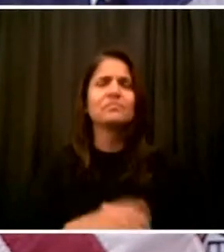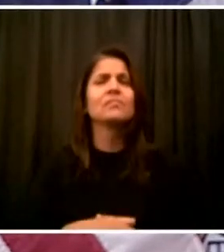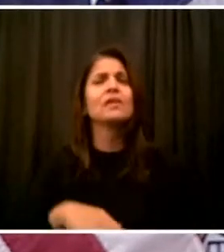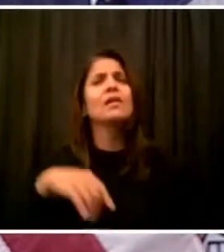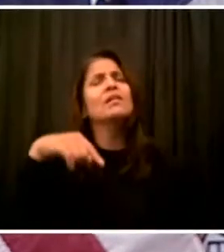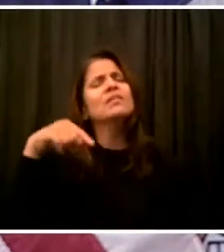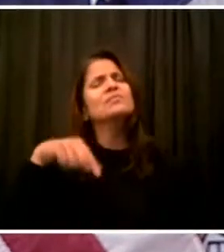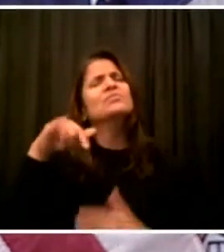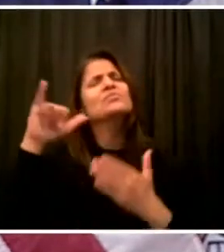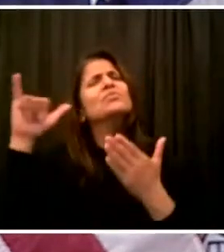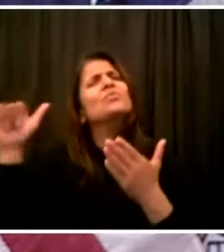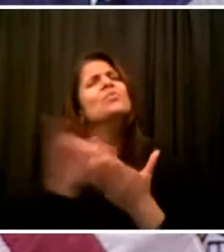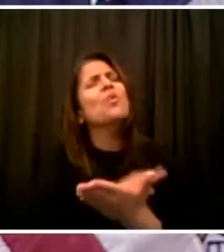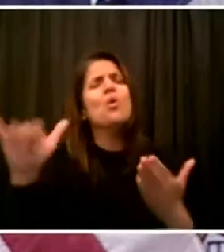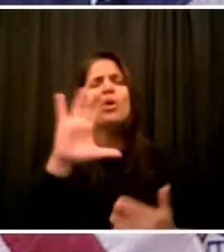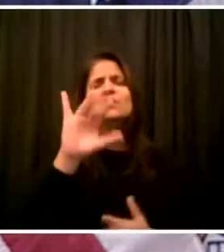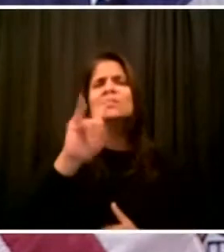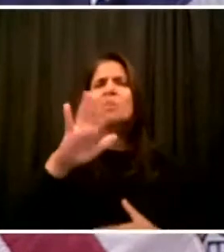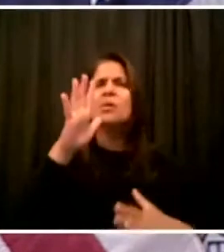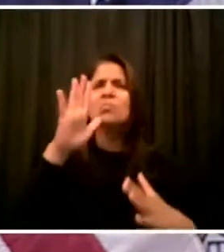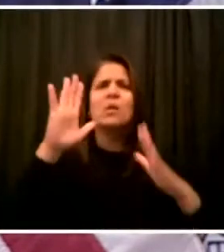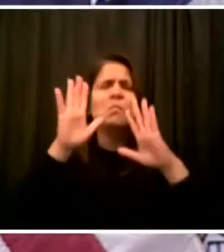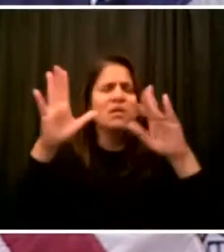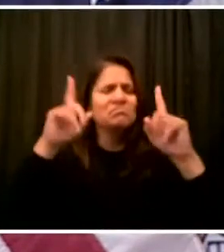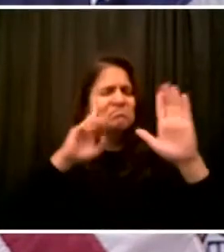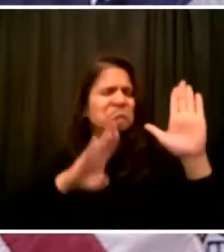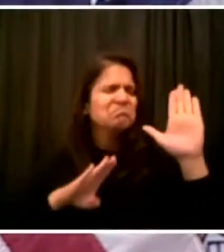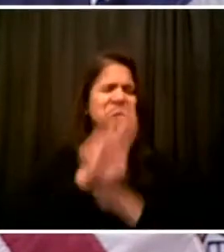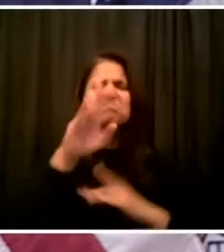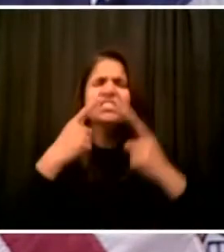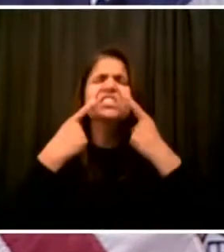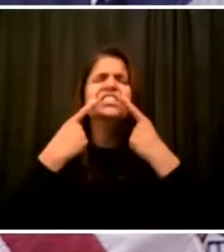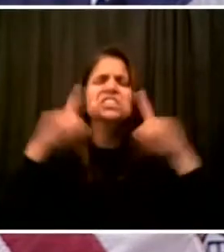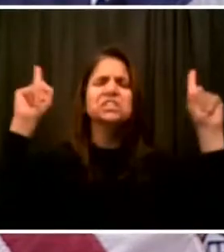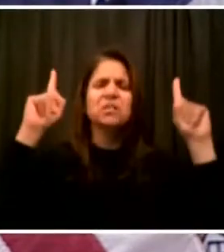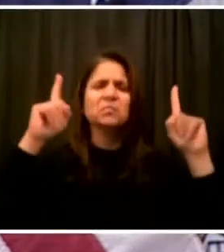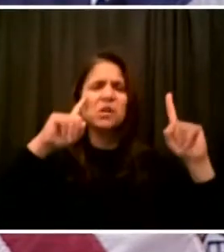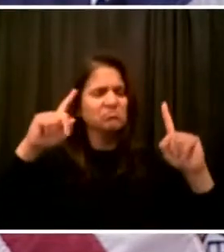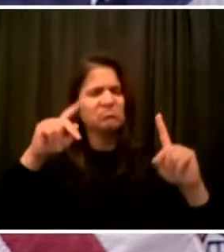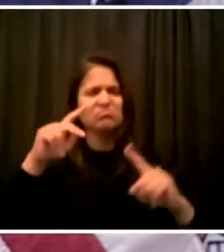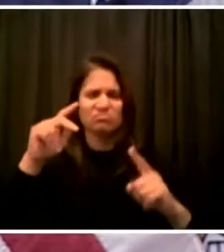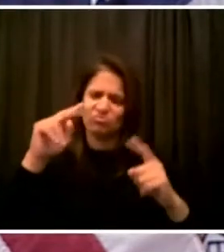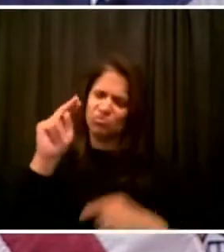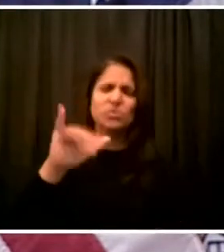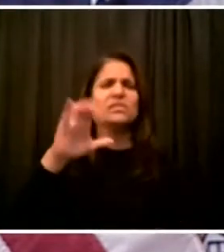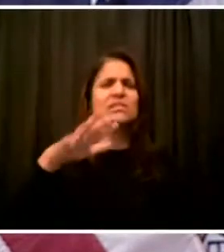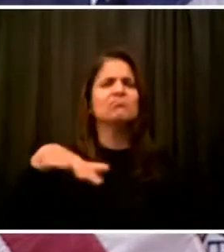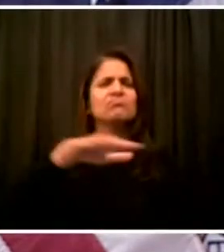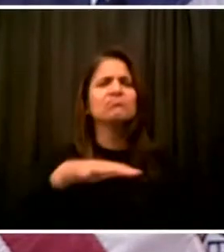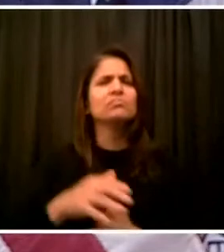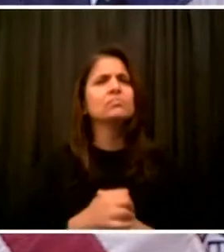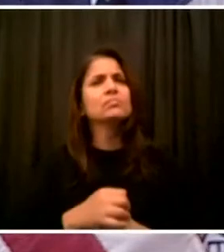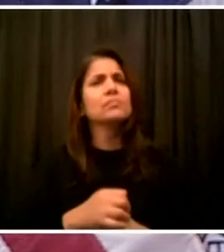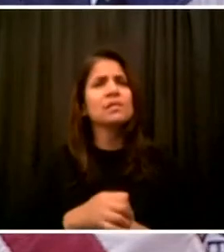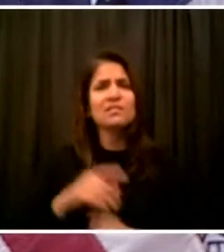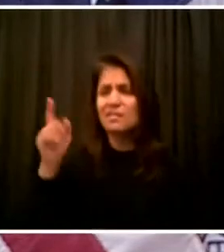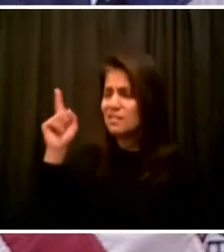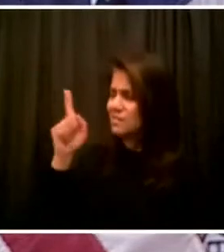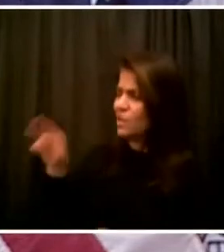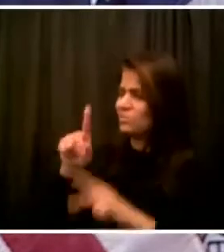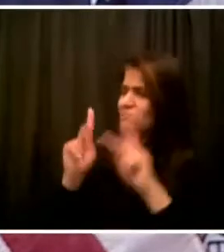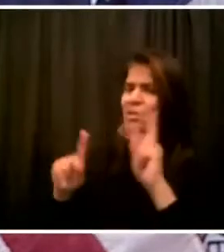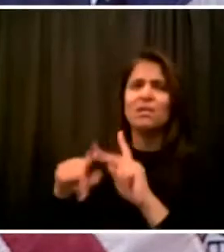And I'm stunned by it, because I remember what the city went through in the 60s and 70s. And it really looked like it